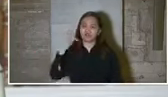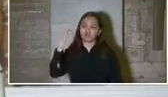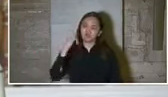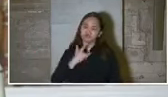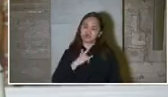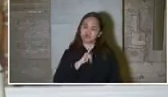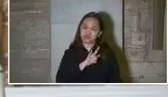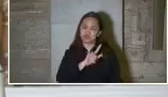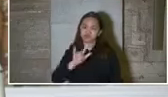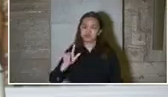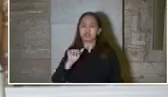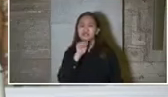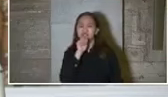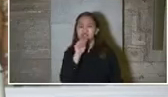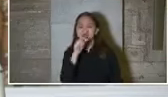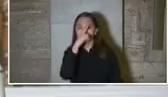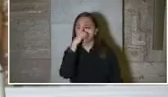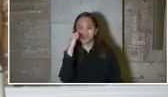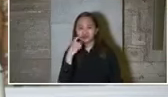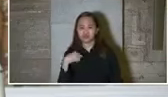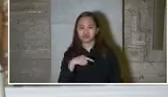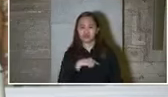we deserve it,